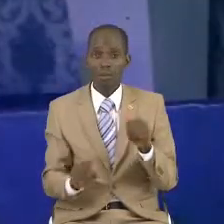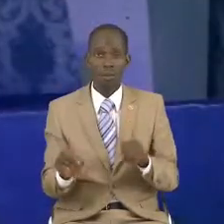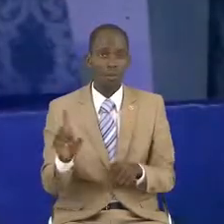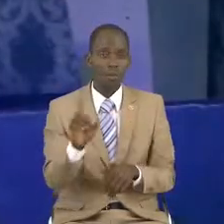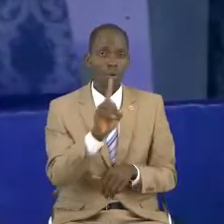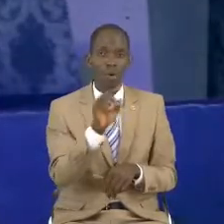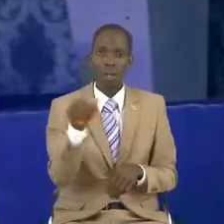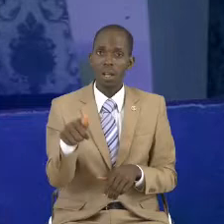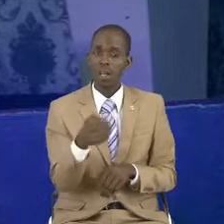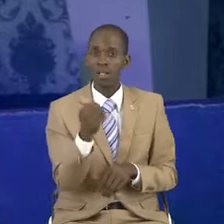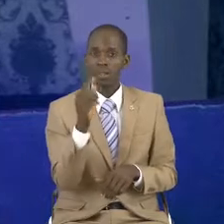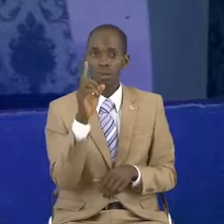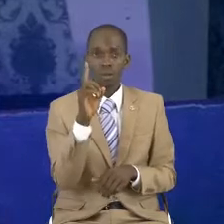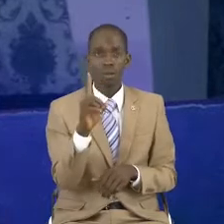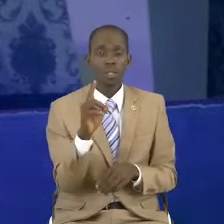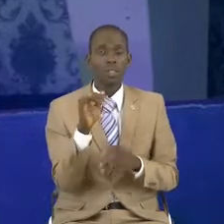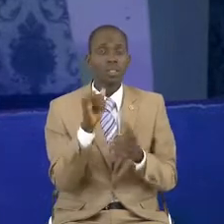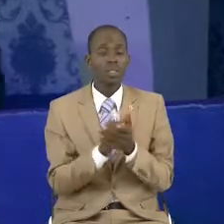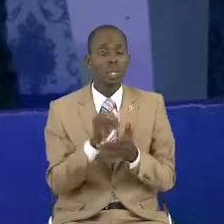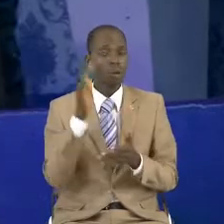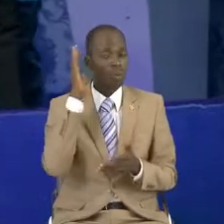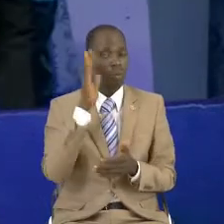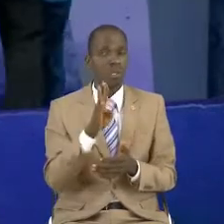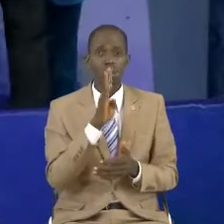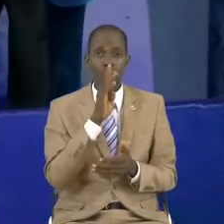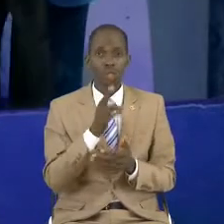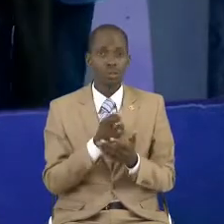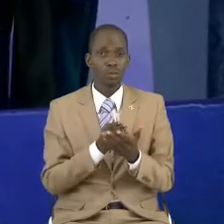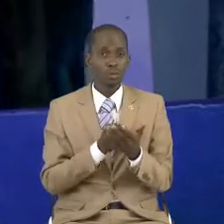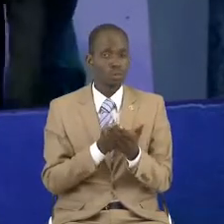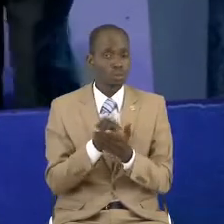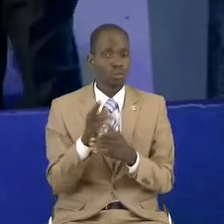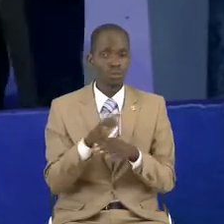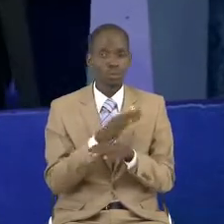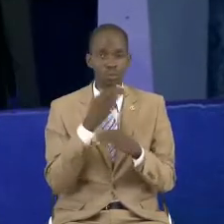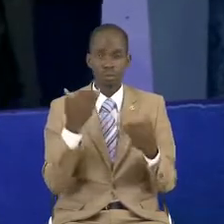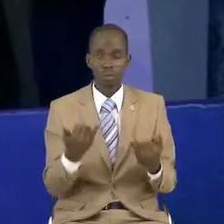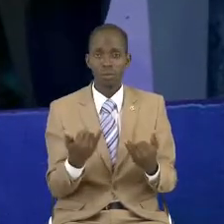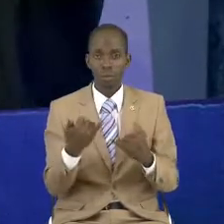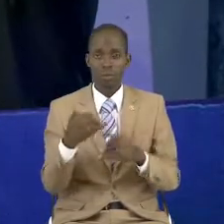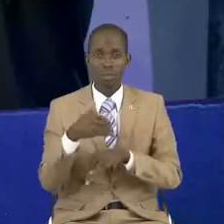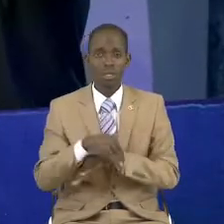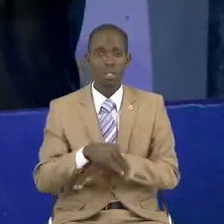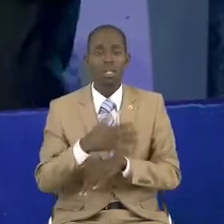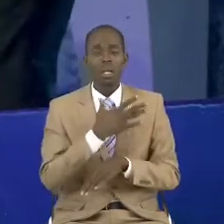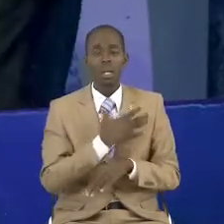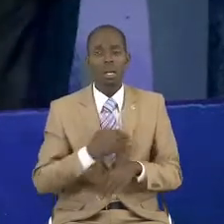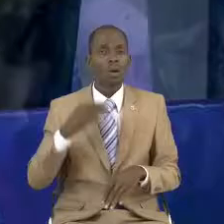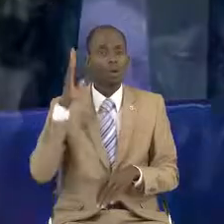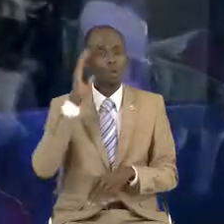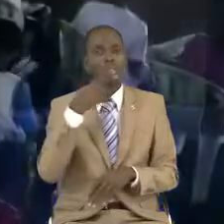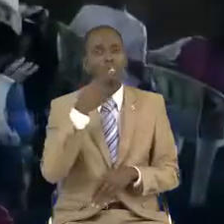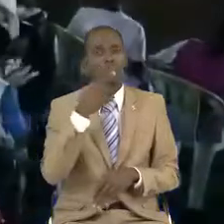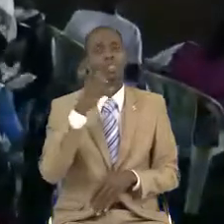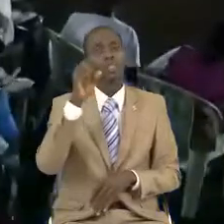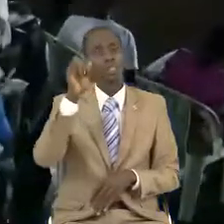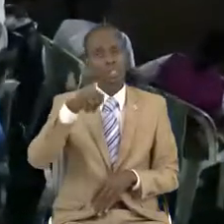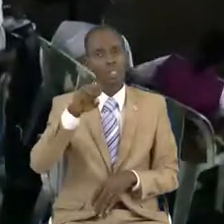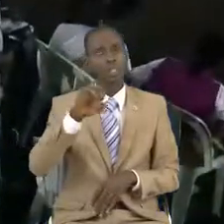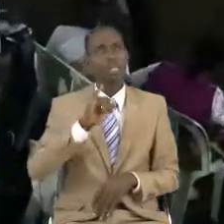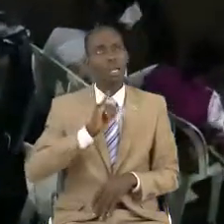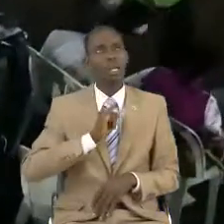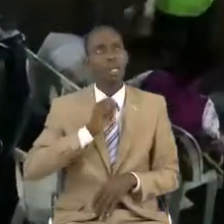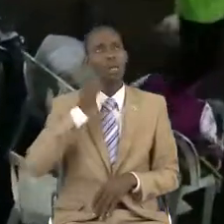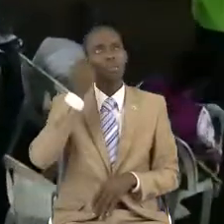that will be sincere tonight i will say yes i understand the